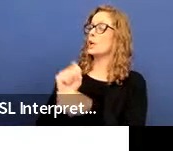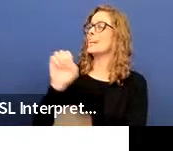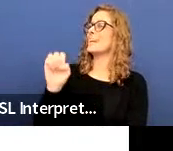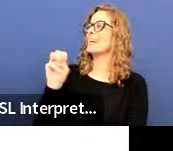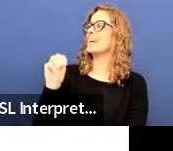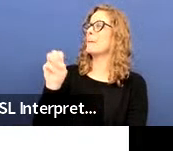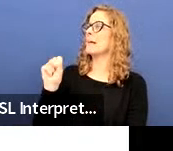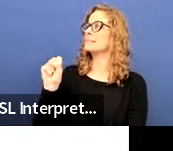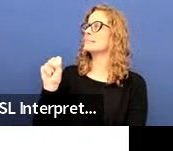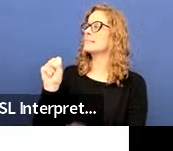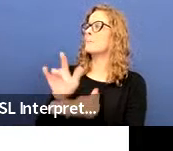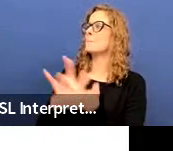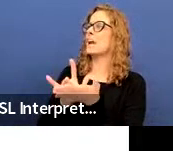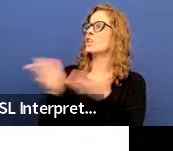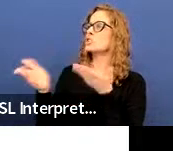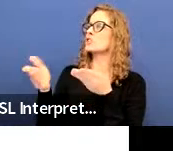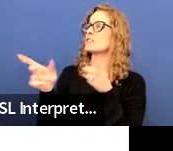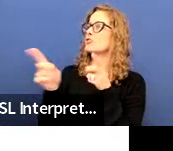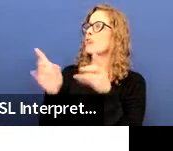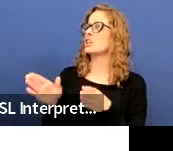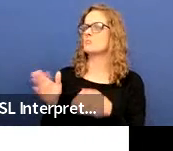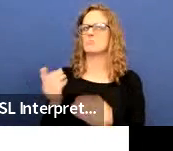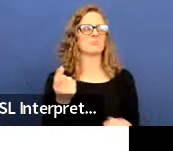go, oh, so what do we do?